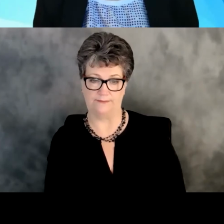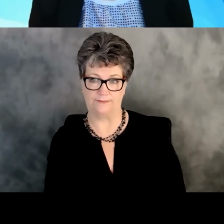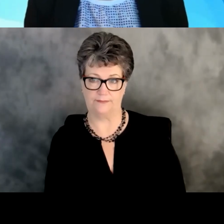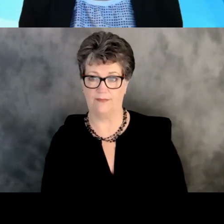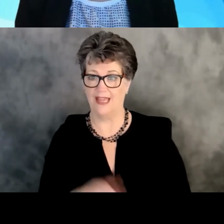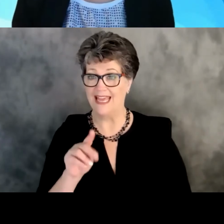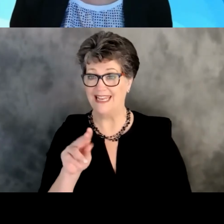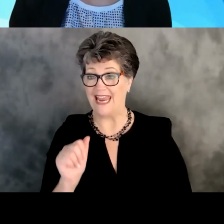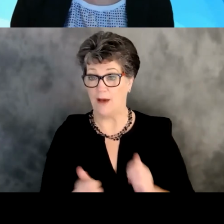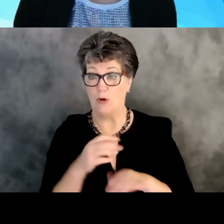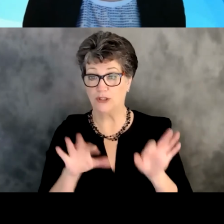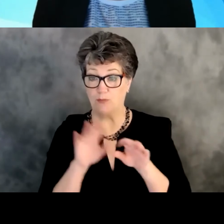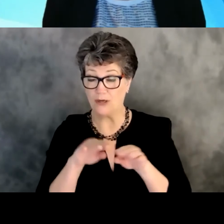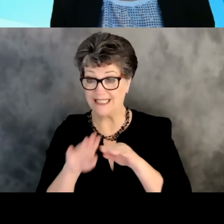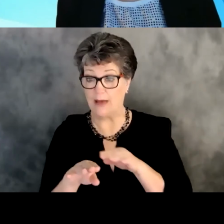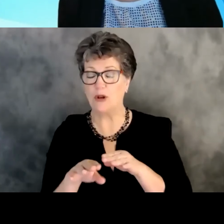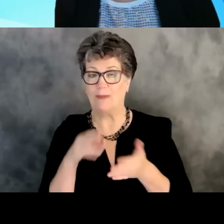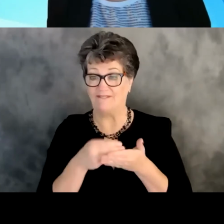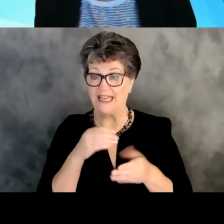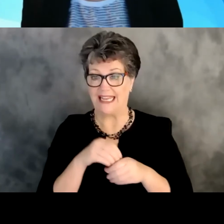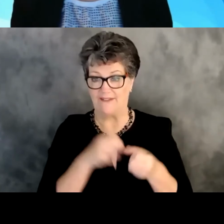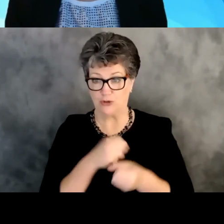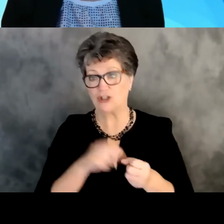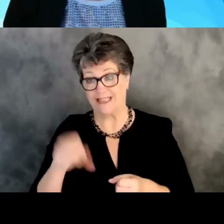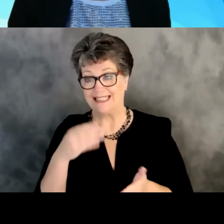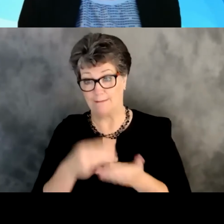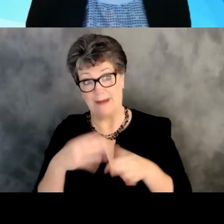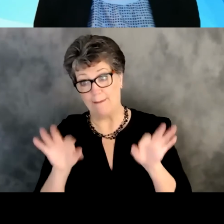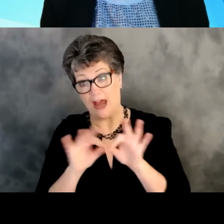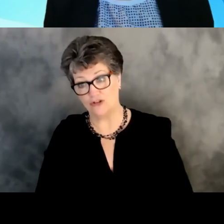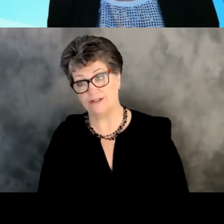Dana, most important step would be to fund the infrastructure. Yep, money matters.